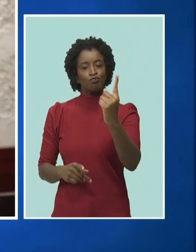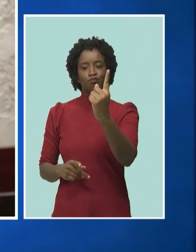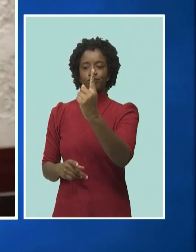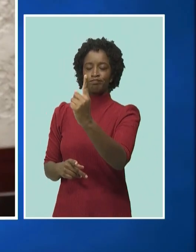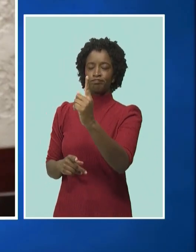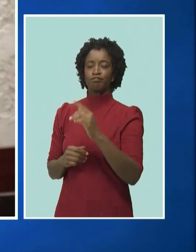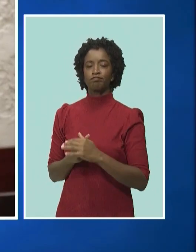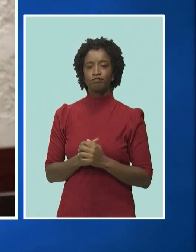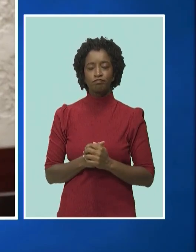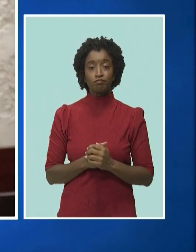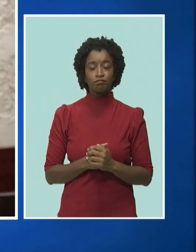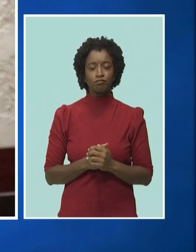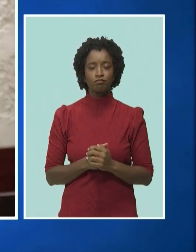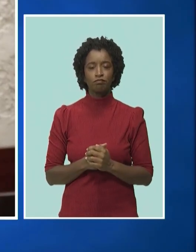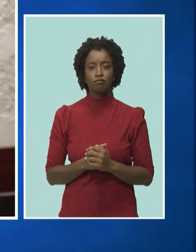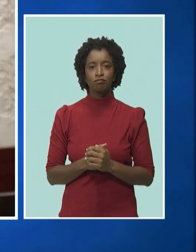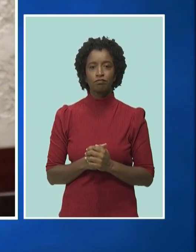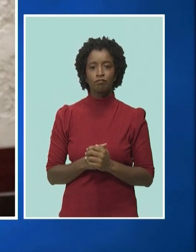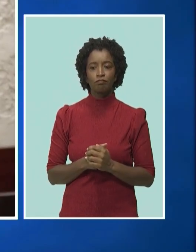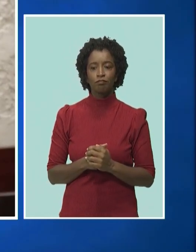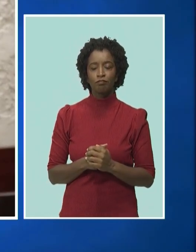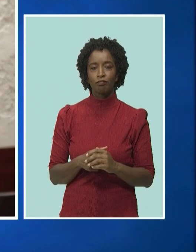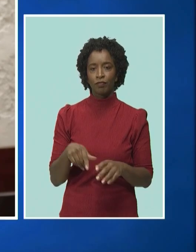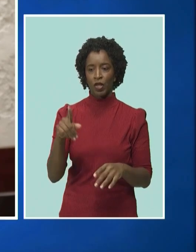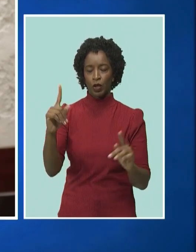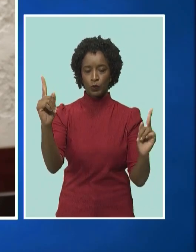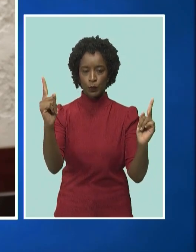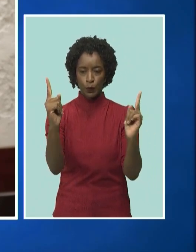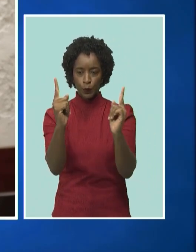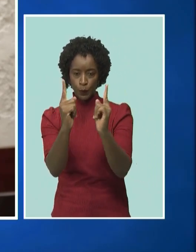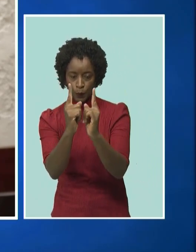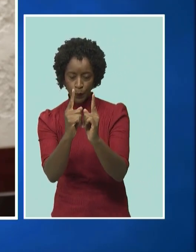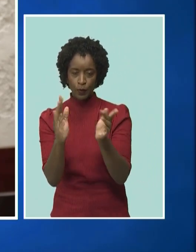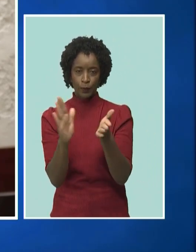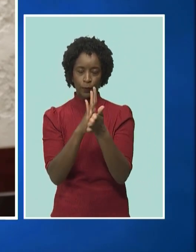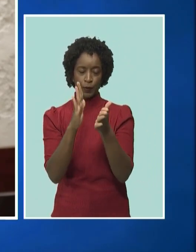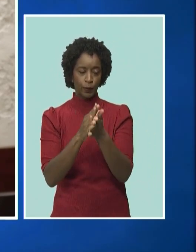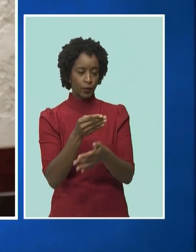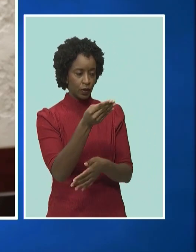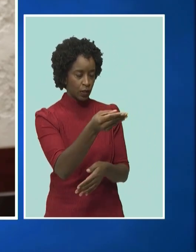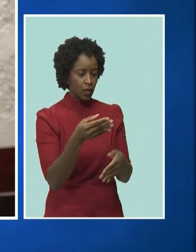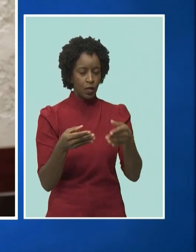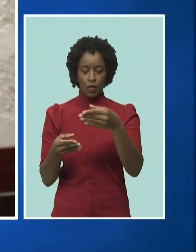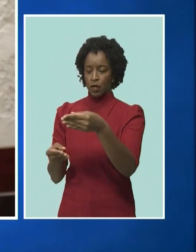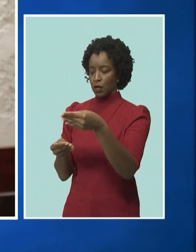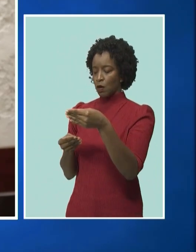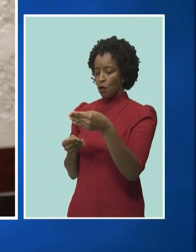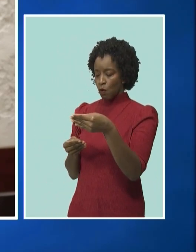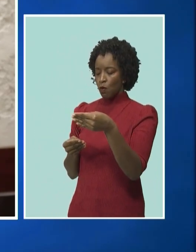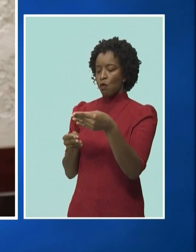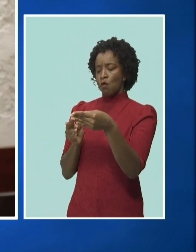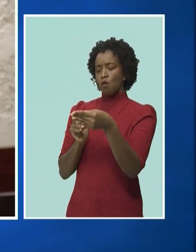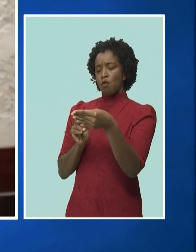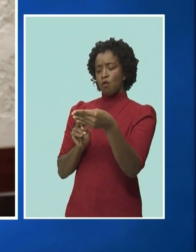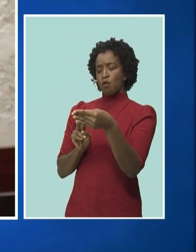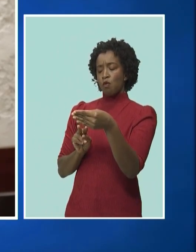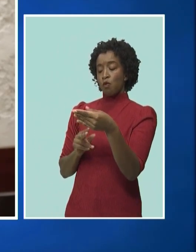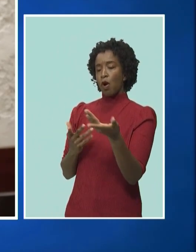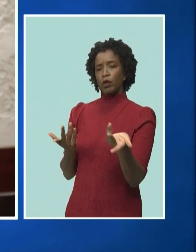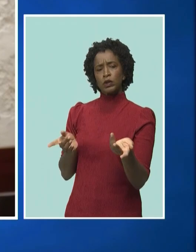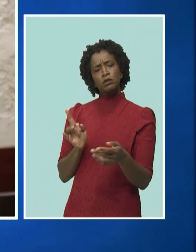the air hostess who provides some papers. They look at these papers, and over the years I've asked the question, who is